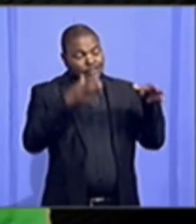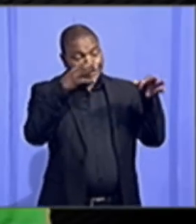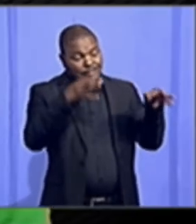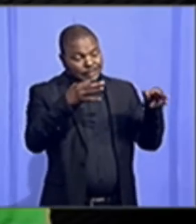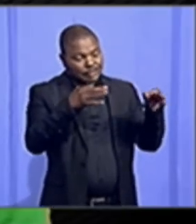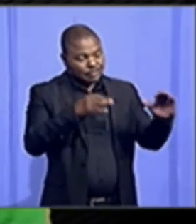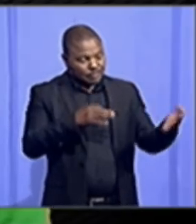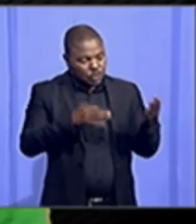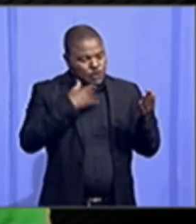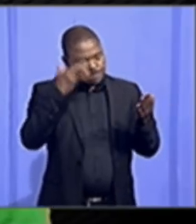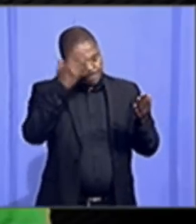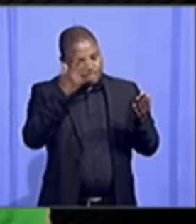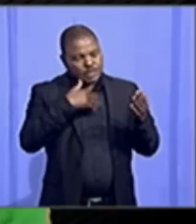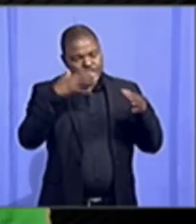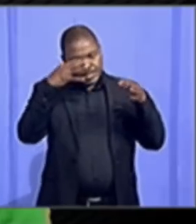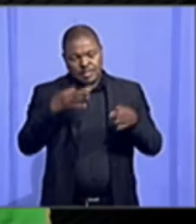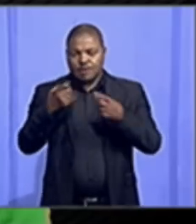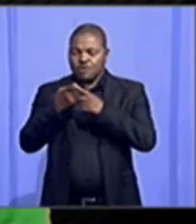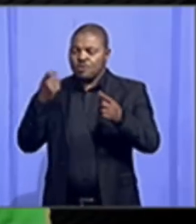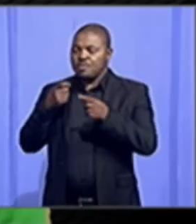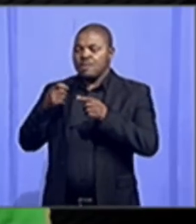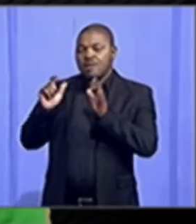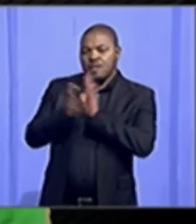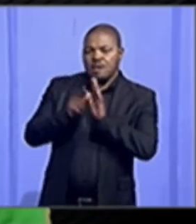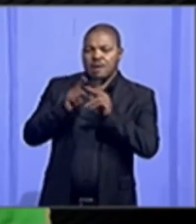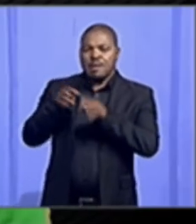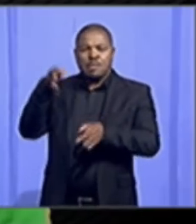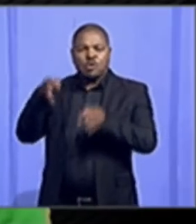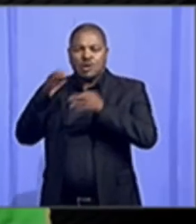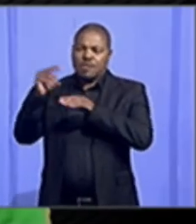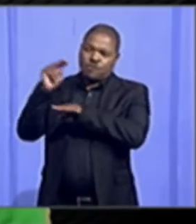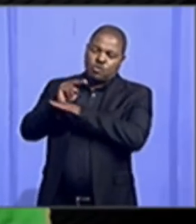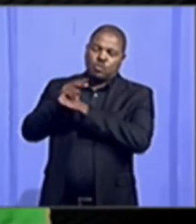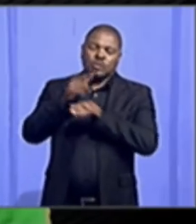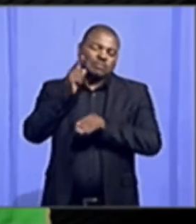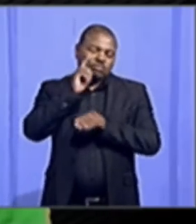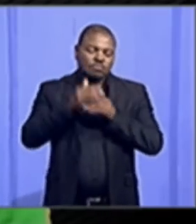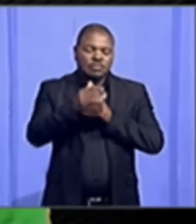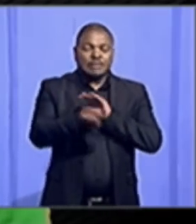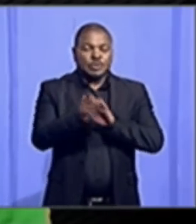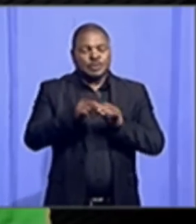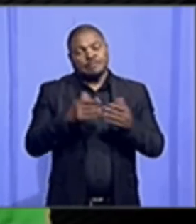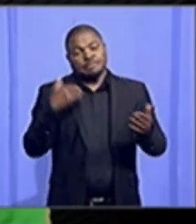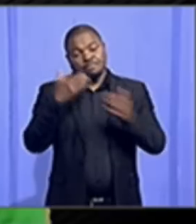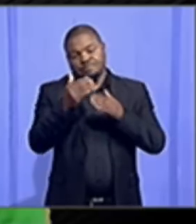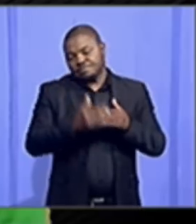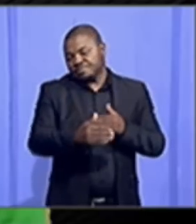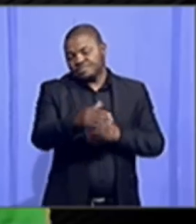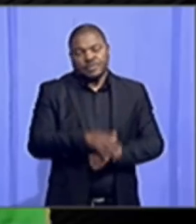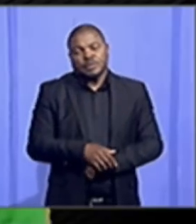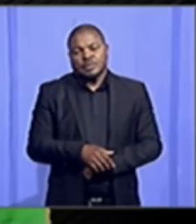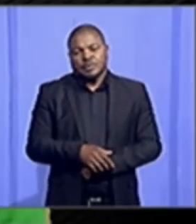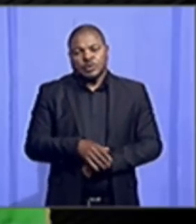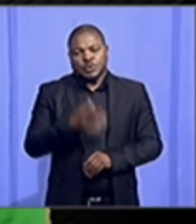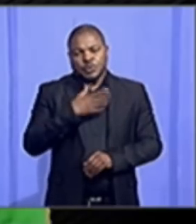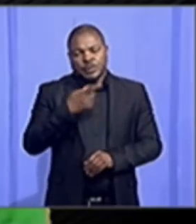judgment and we'll take a decision from a legal and a political position as to what goes next. Until then, we are obviously